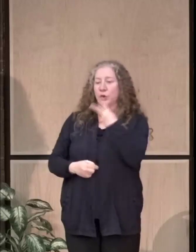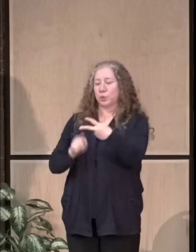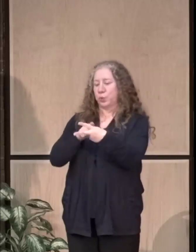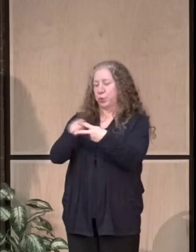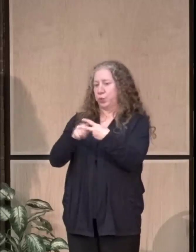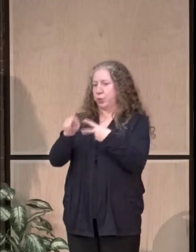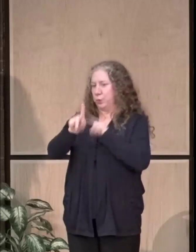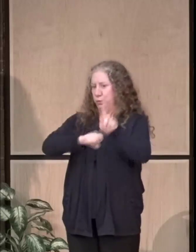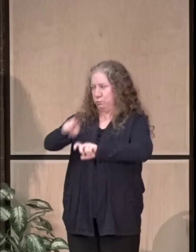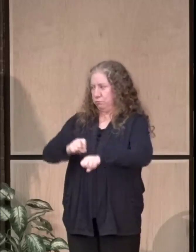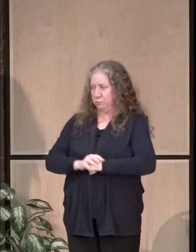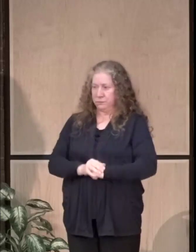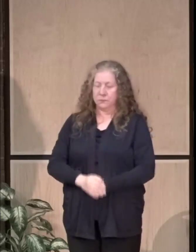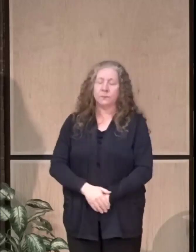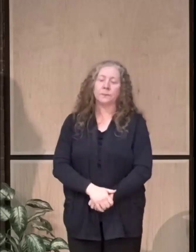Yes, ma'am.